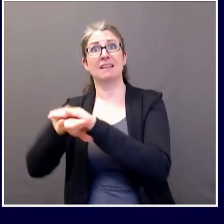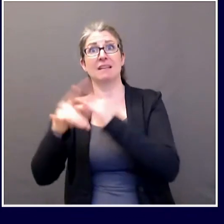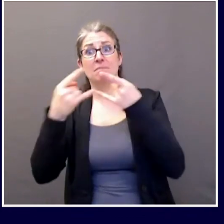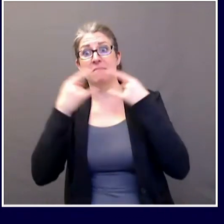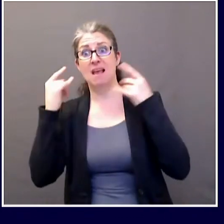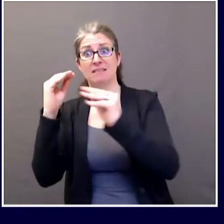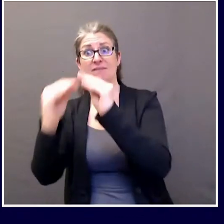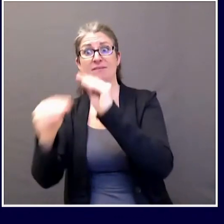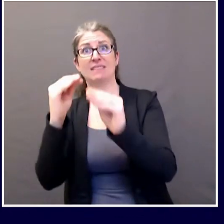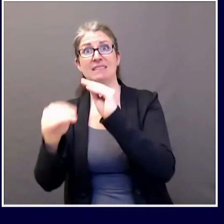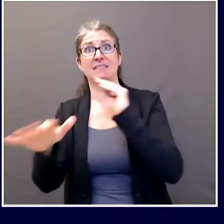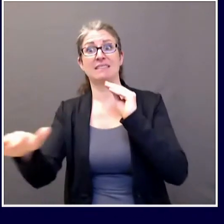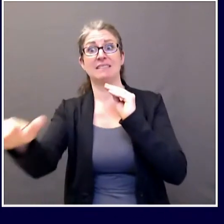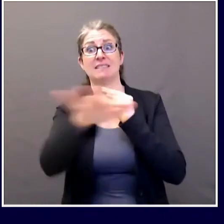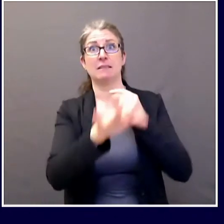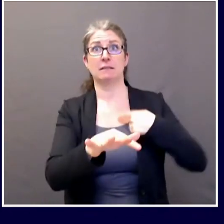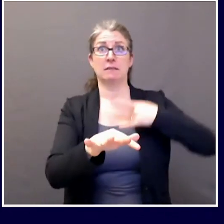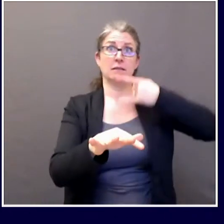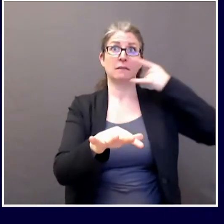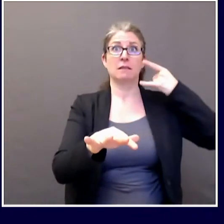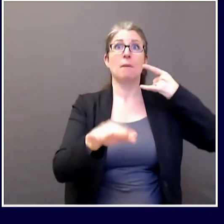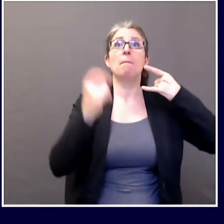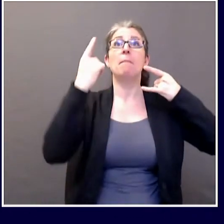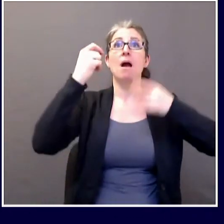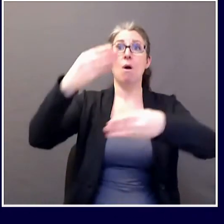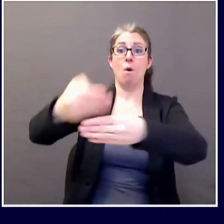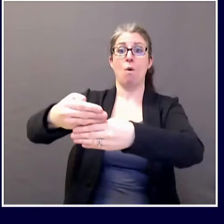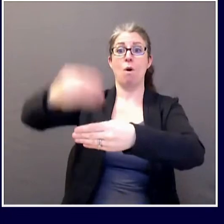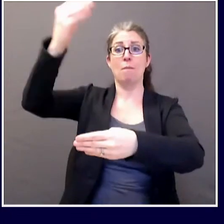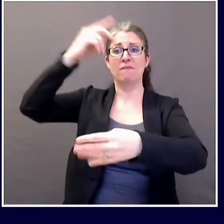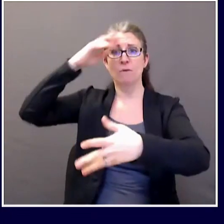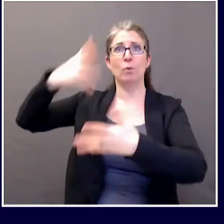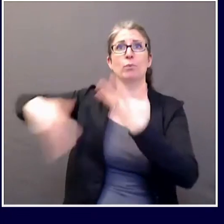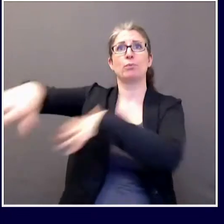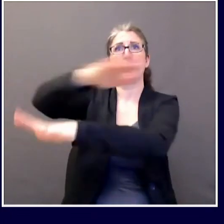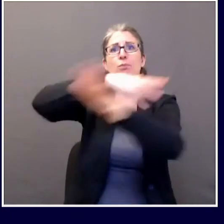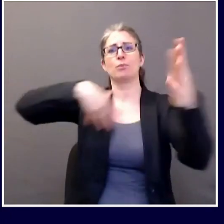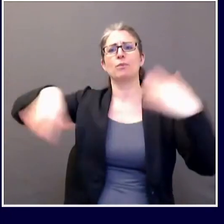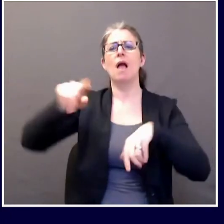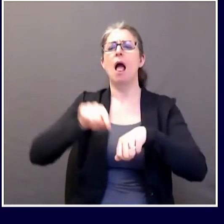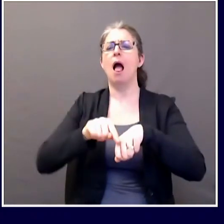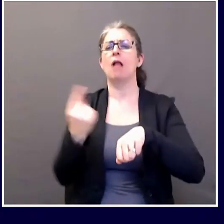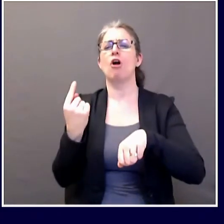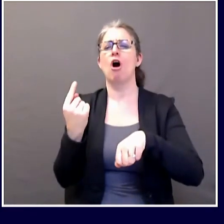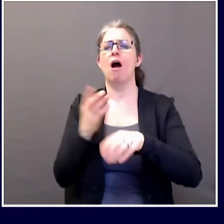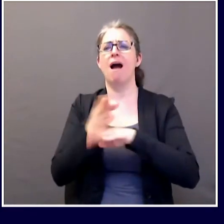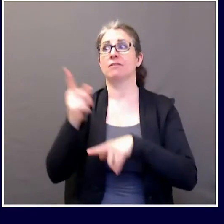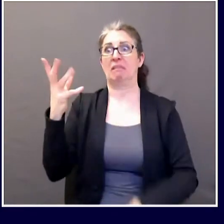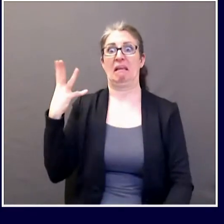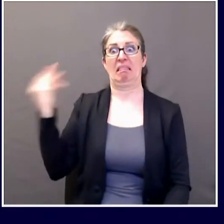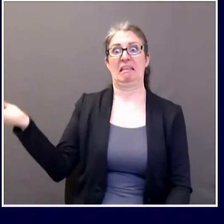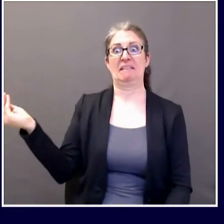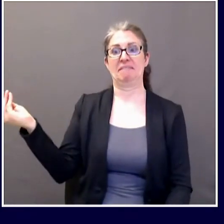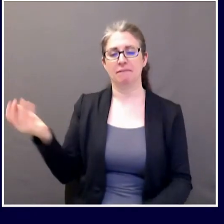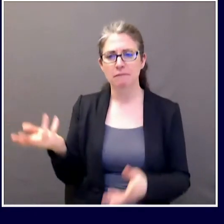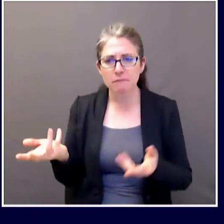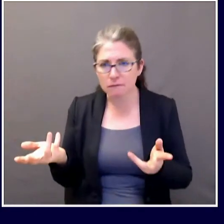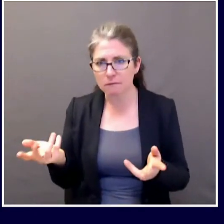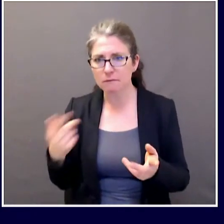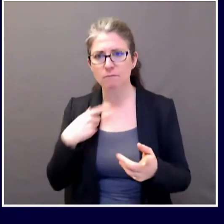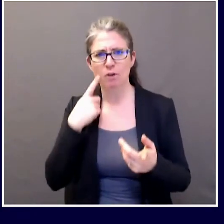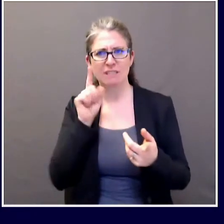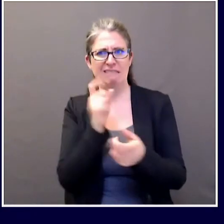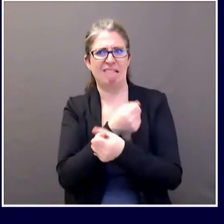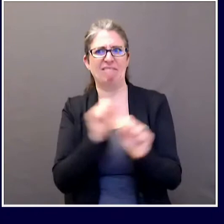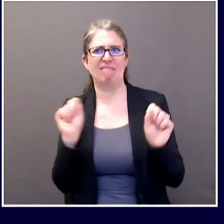home working on, say, the plumbing or something, and the person was wearing a mask, they're wondering if they should open their windows for a period of